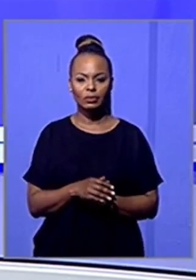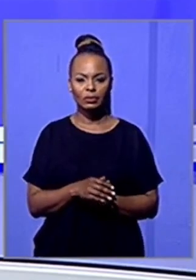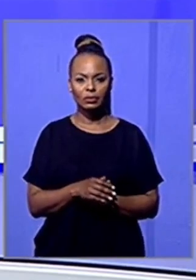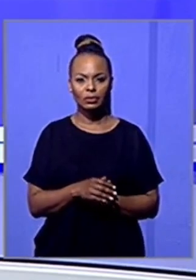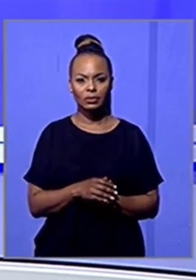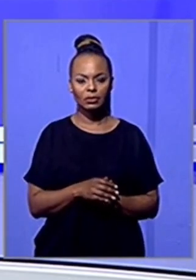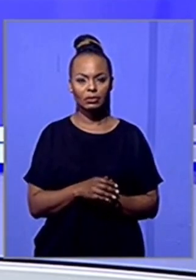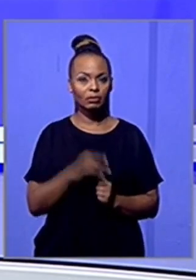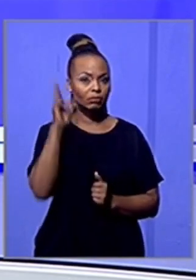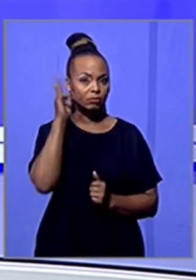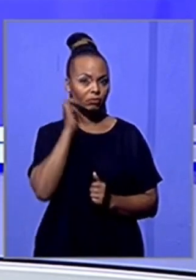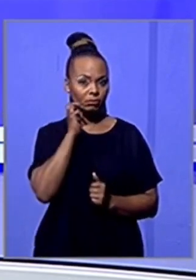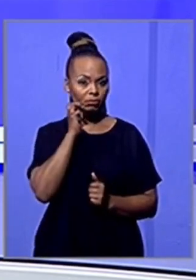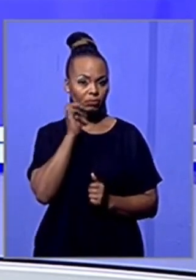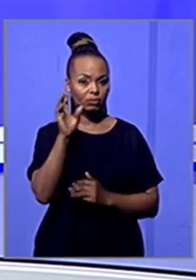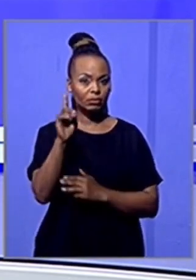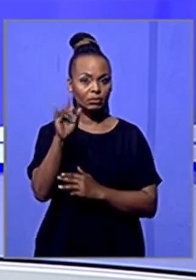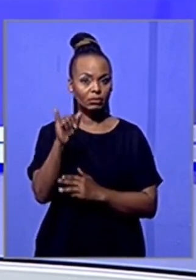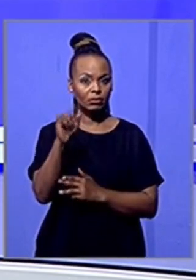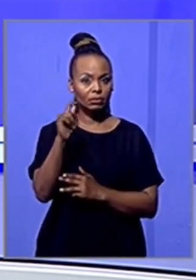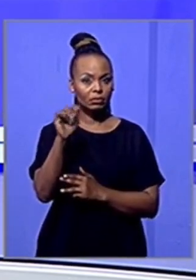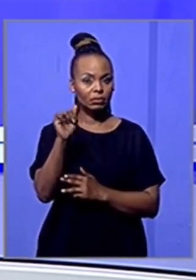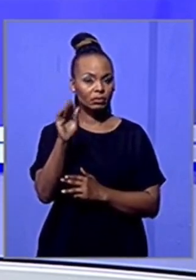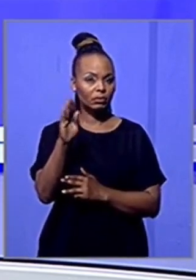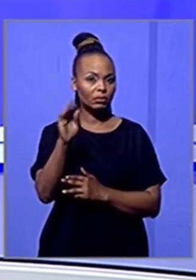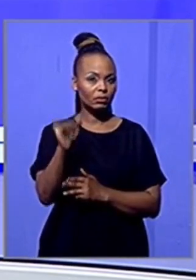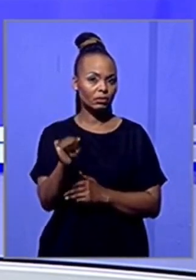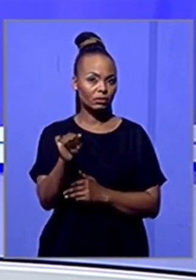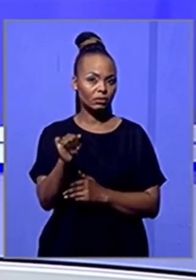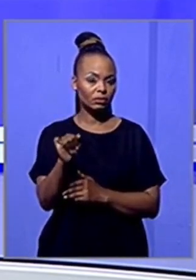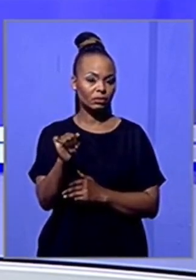a wa nkutla Ditaba o santse le teng?